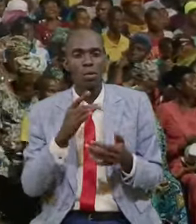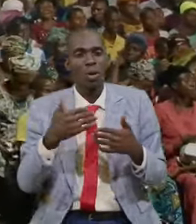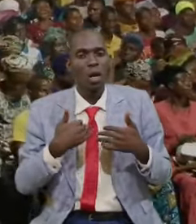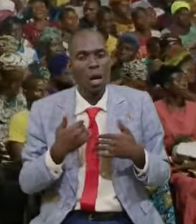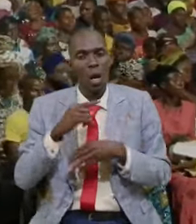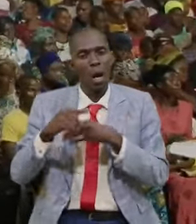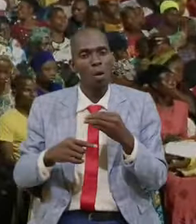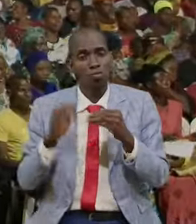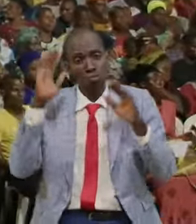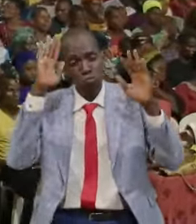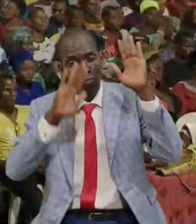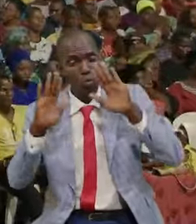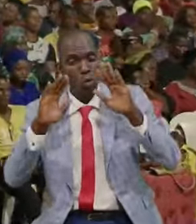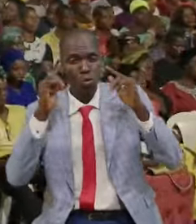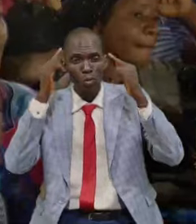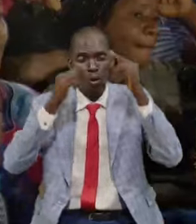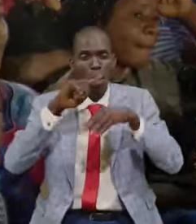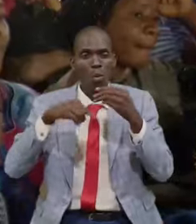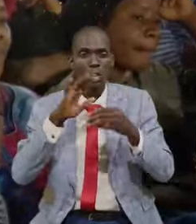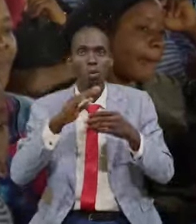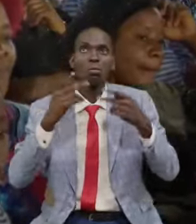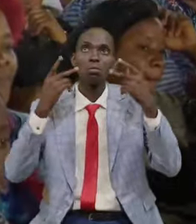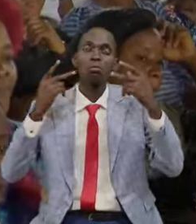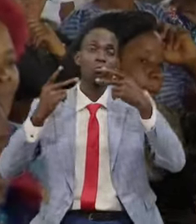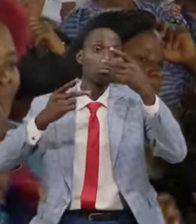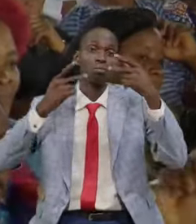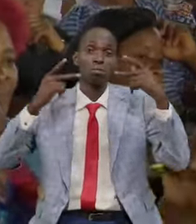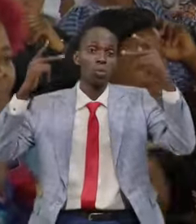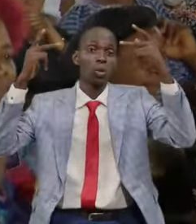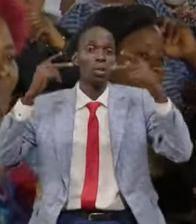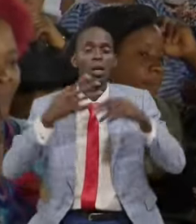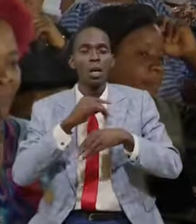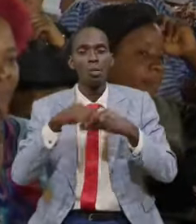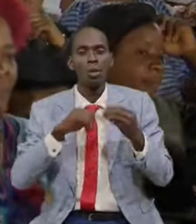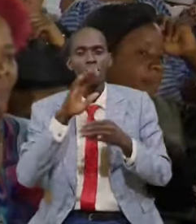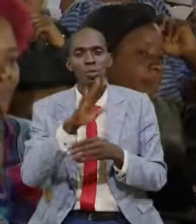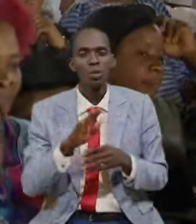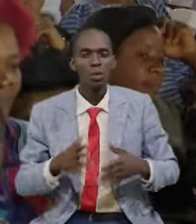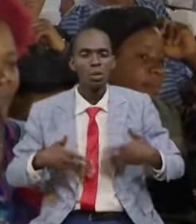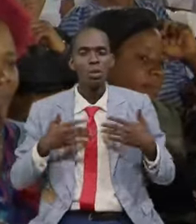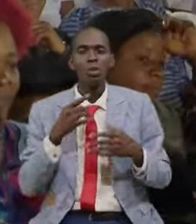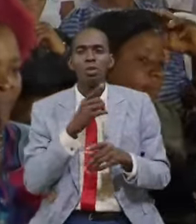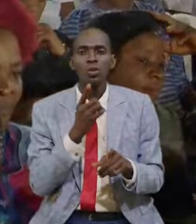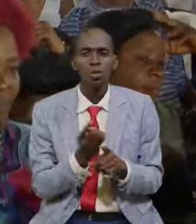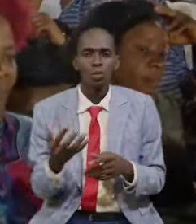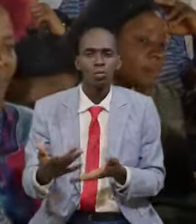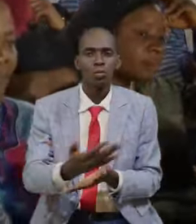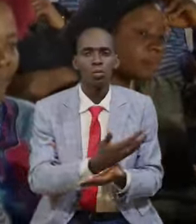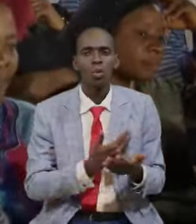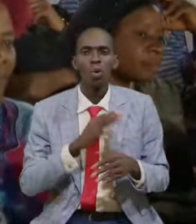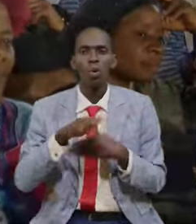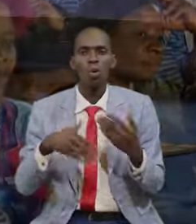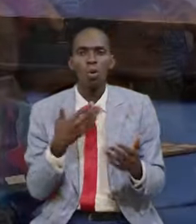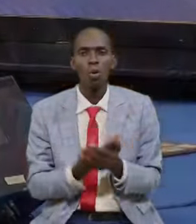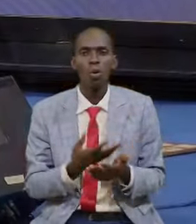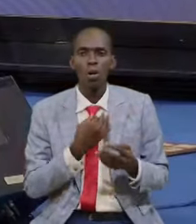and about your promotion. Everything, you cast all your care upon